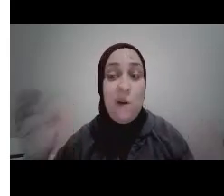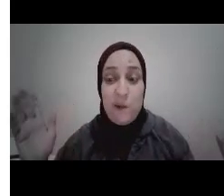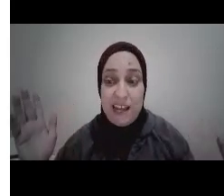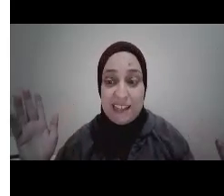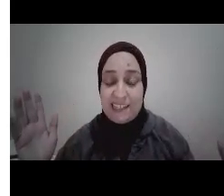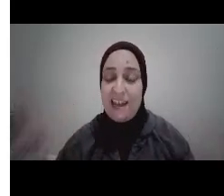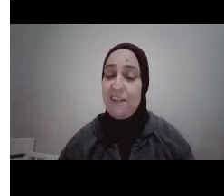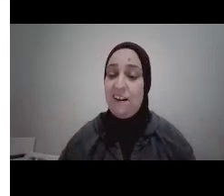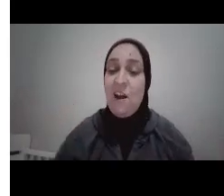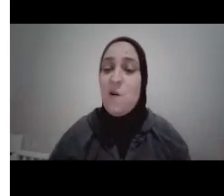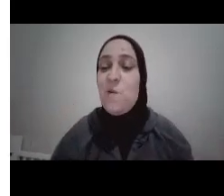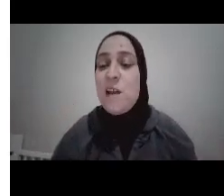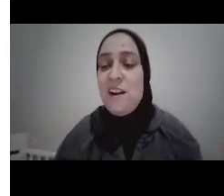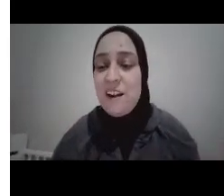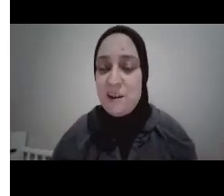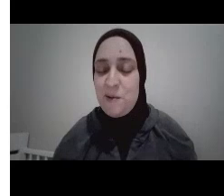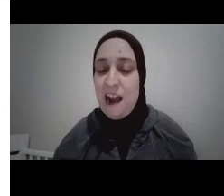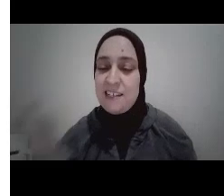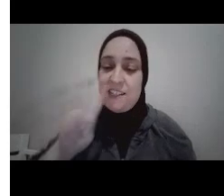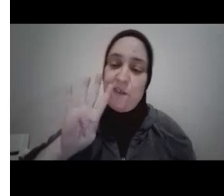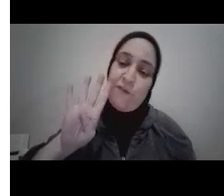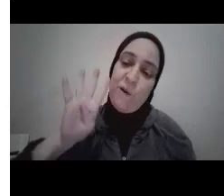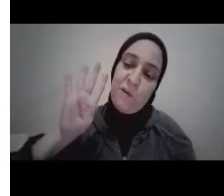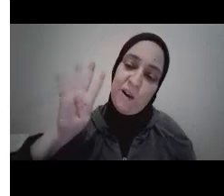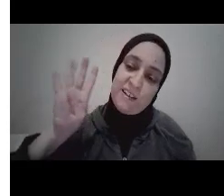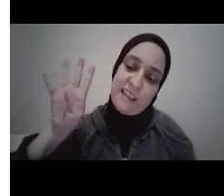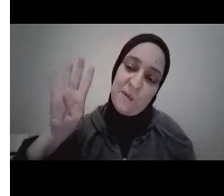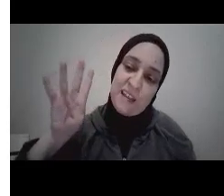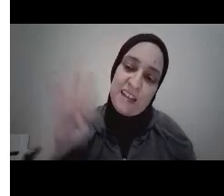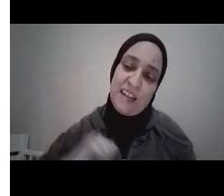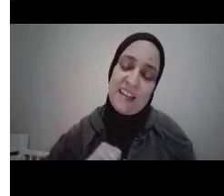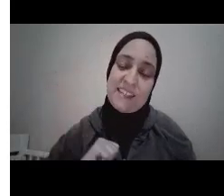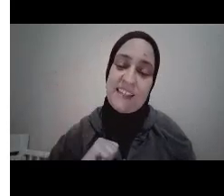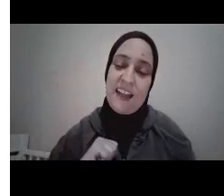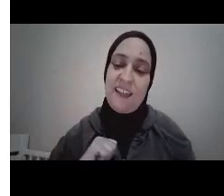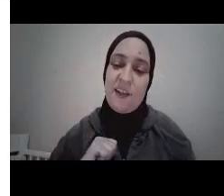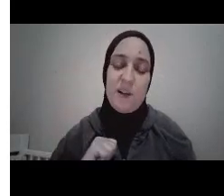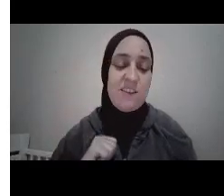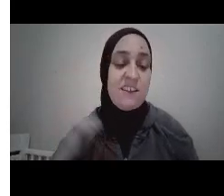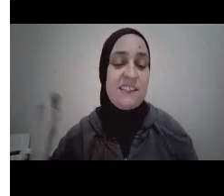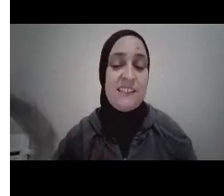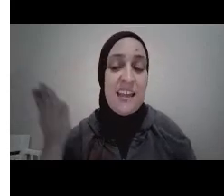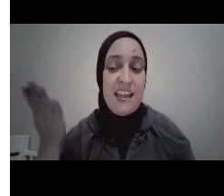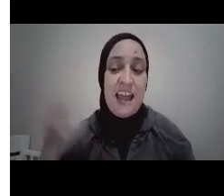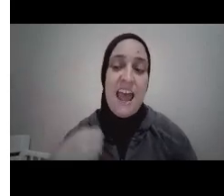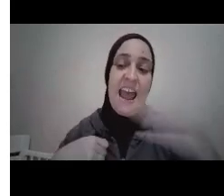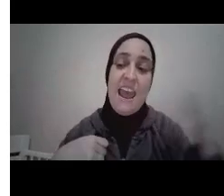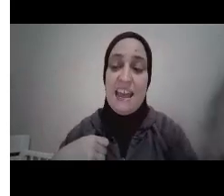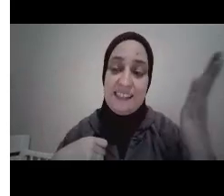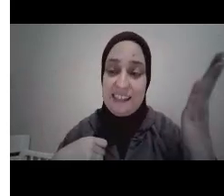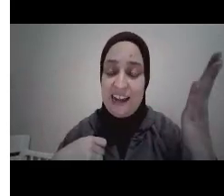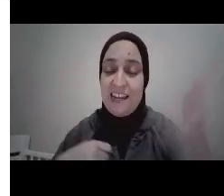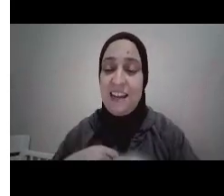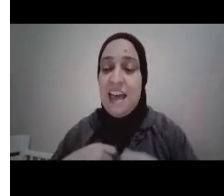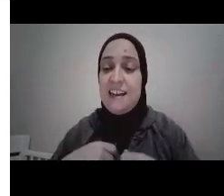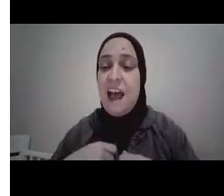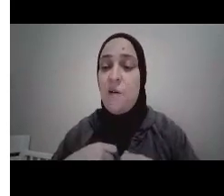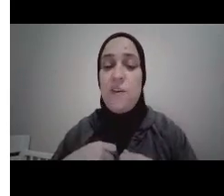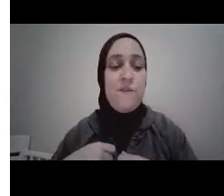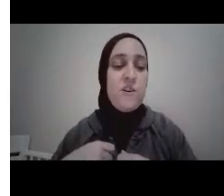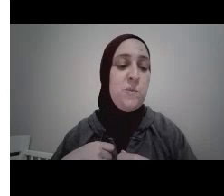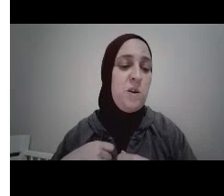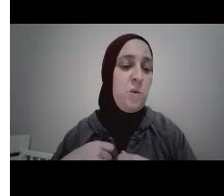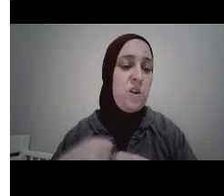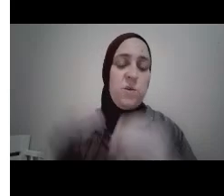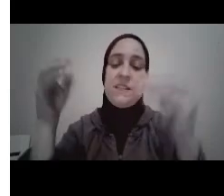the more we get together. We are going to practice the four words that we need in sign language to sing it and sign it. Now,